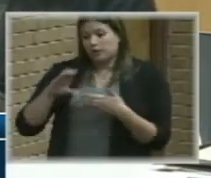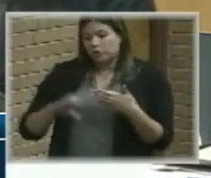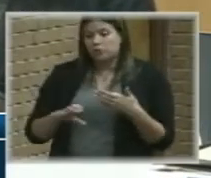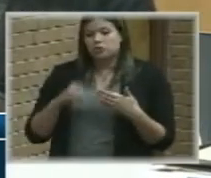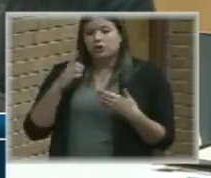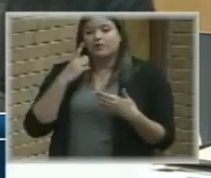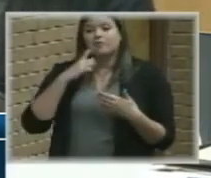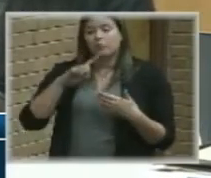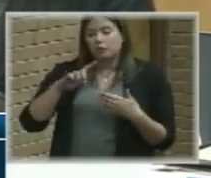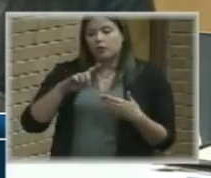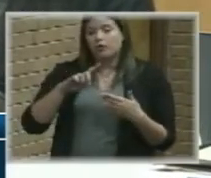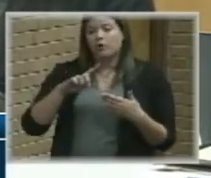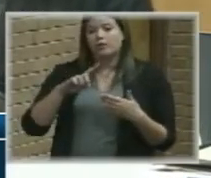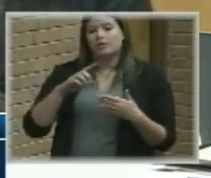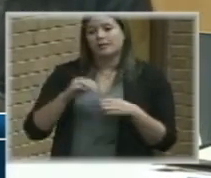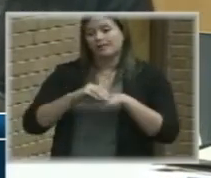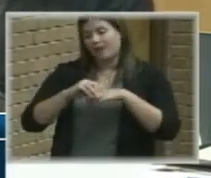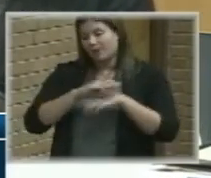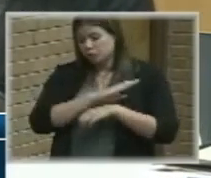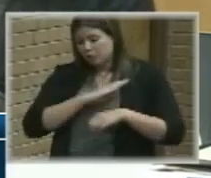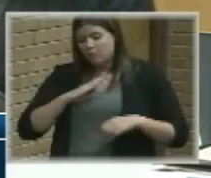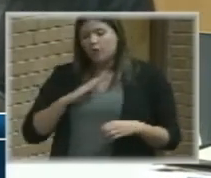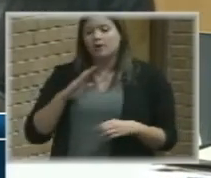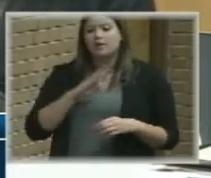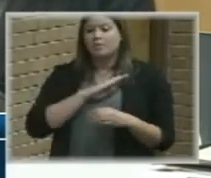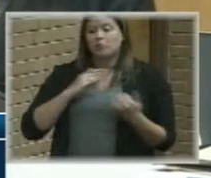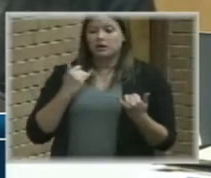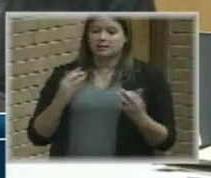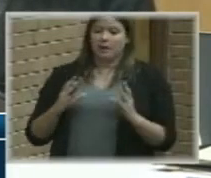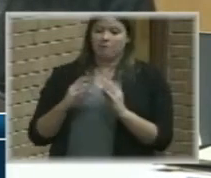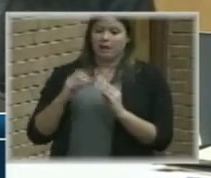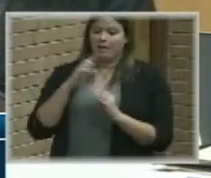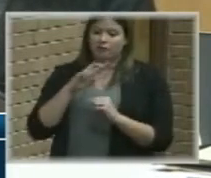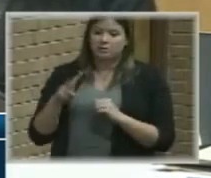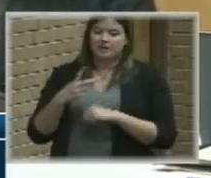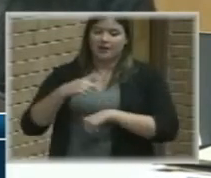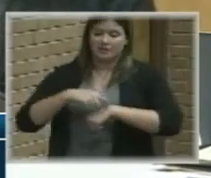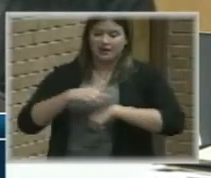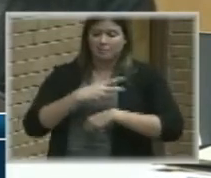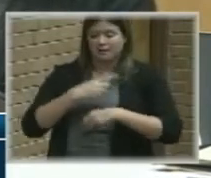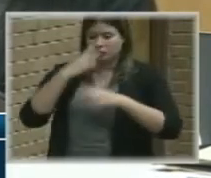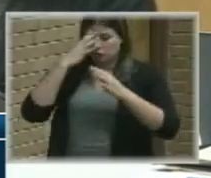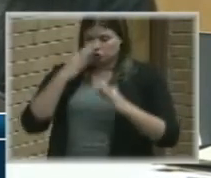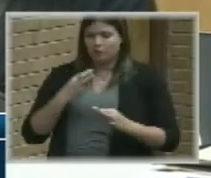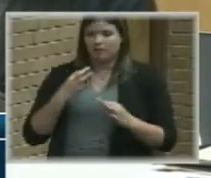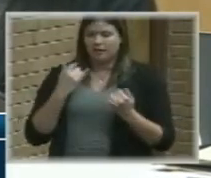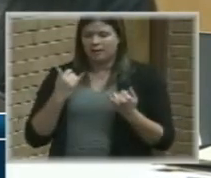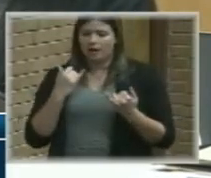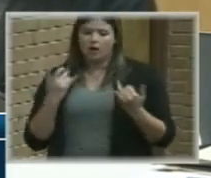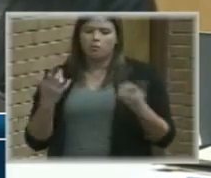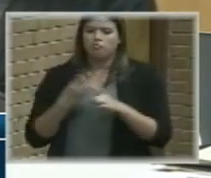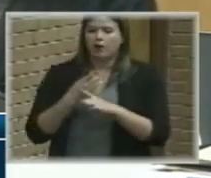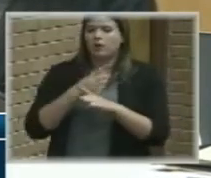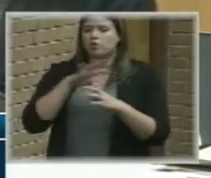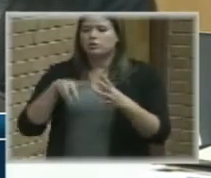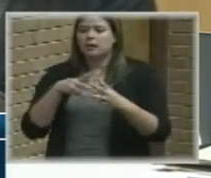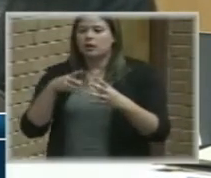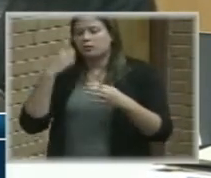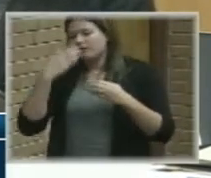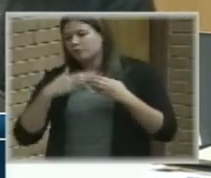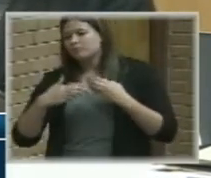Advisory Board. The board has met for a second time and is determining a regular schedule for upcoming